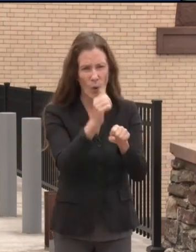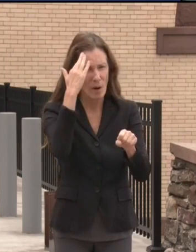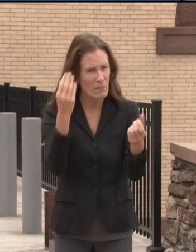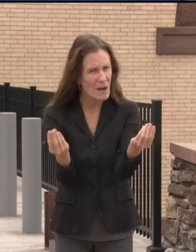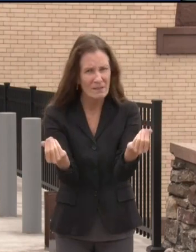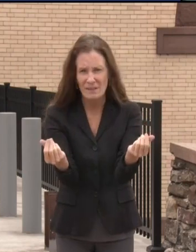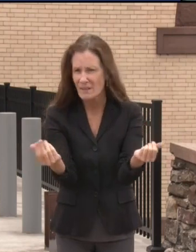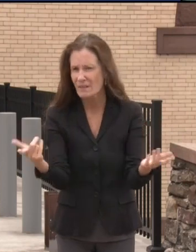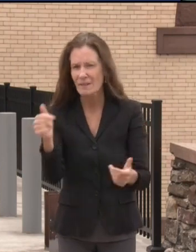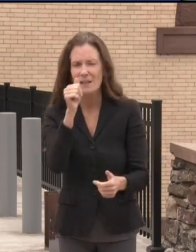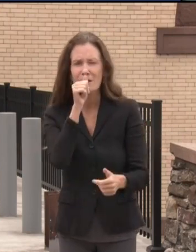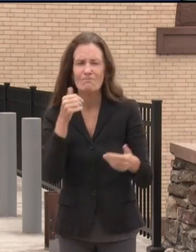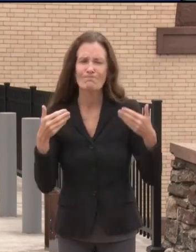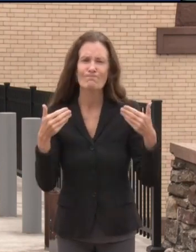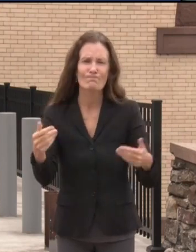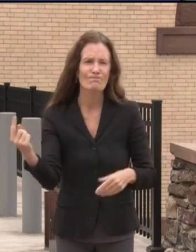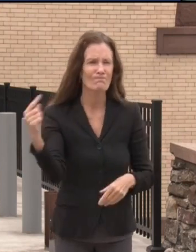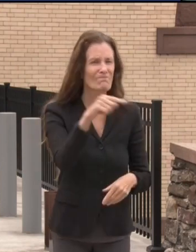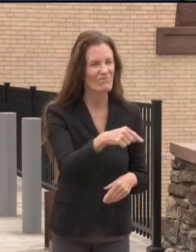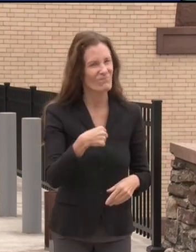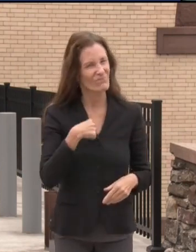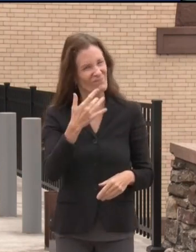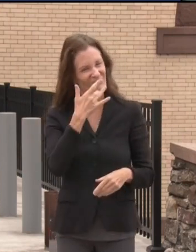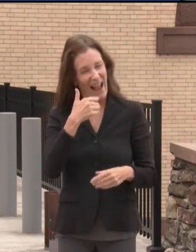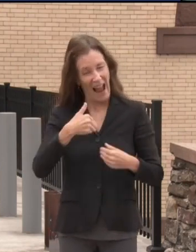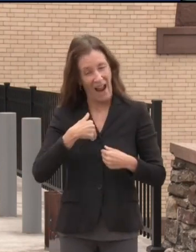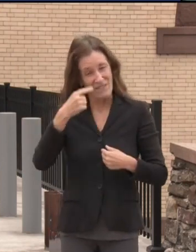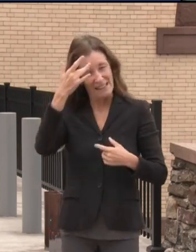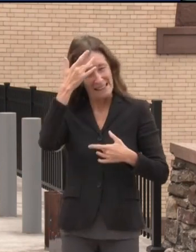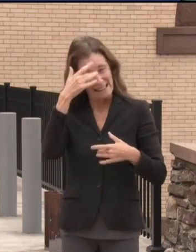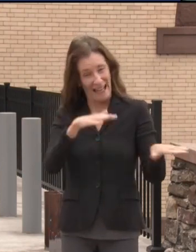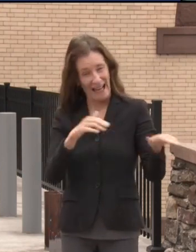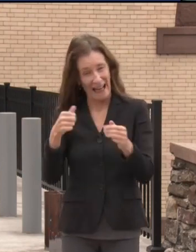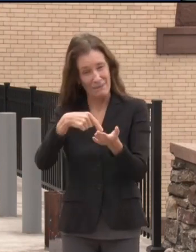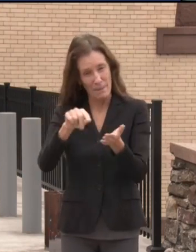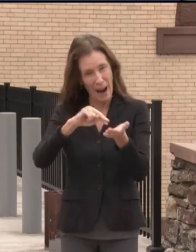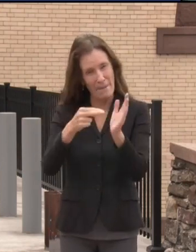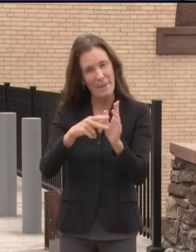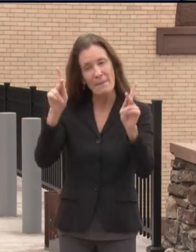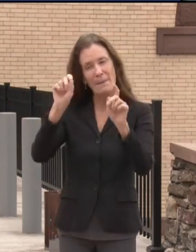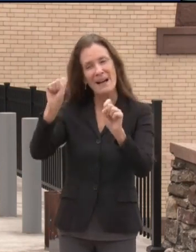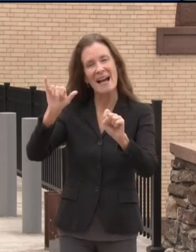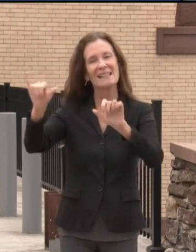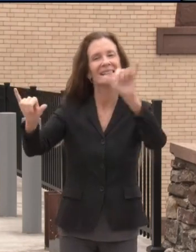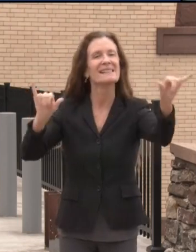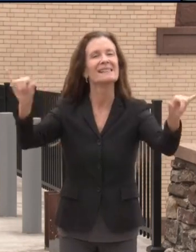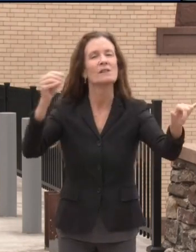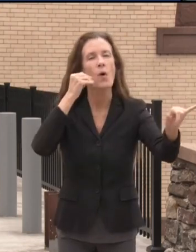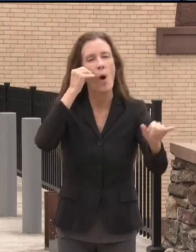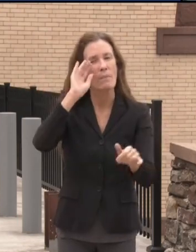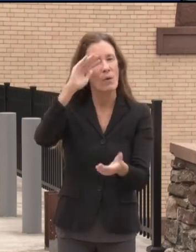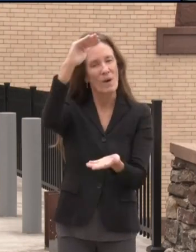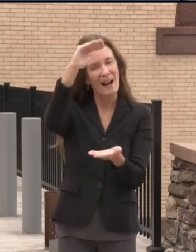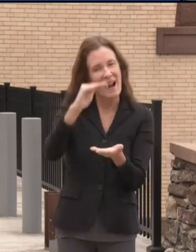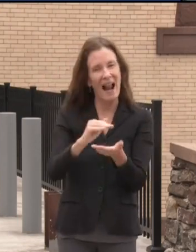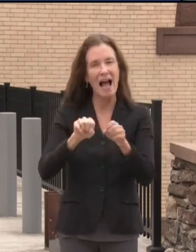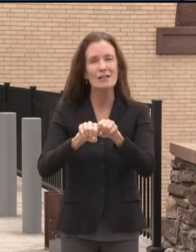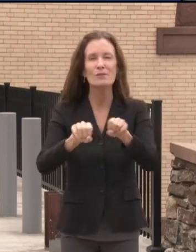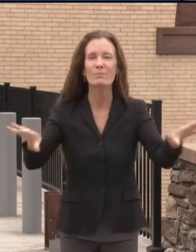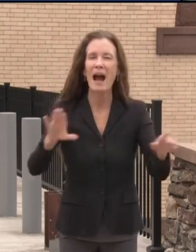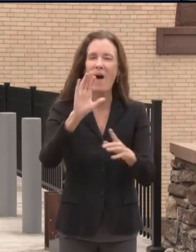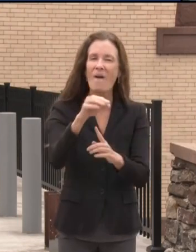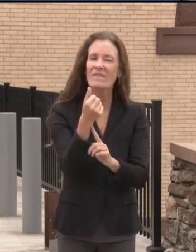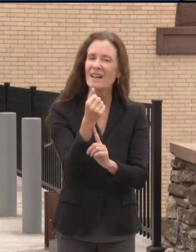they're sick. Because when one worker carries an illness into the workplace and infects their coworkers, the